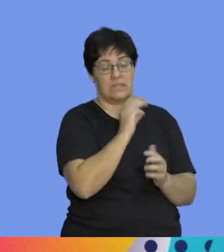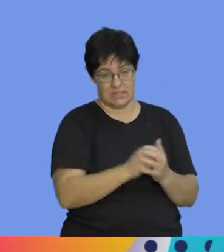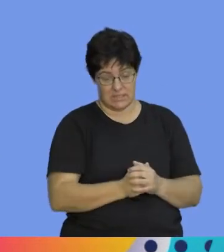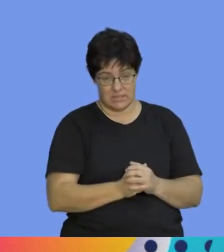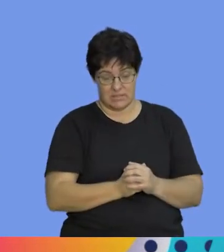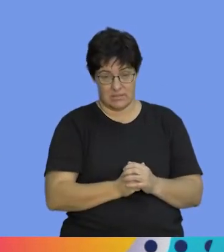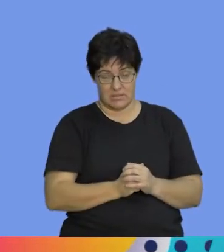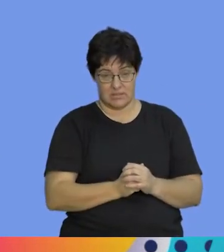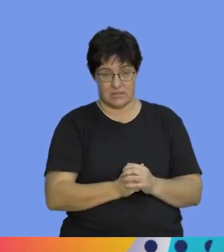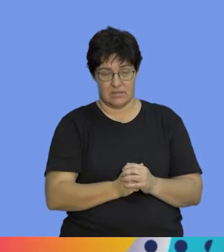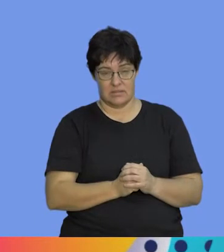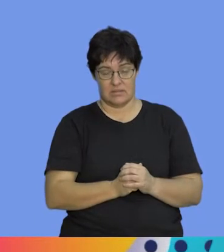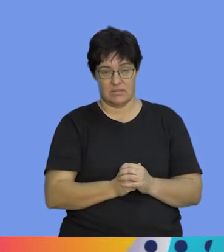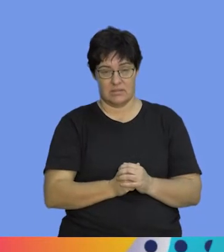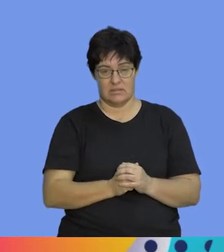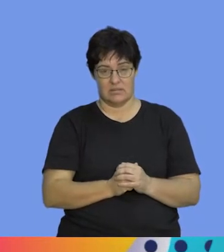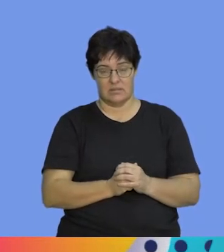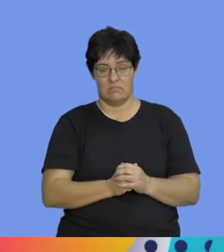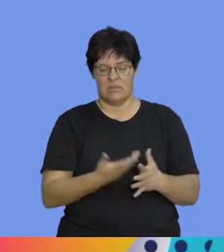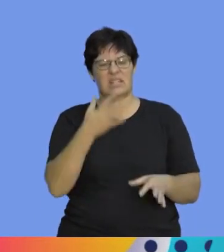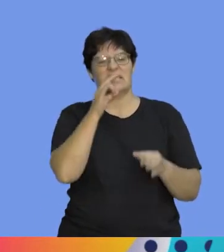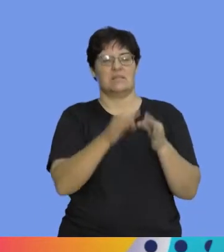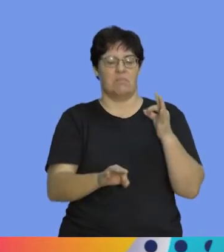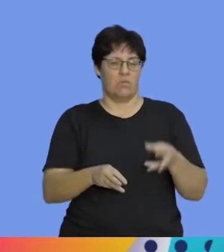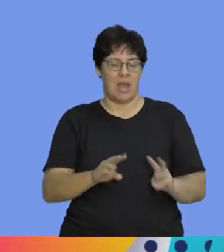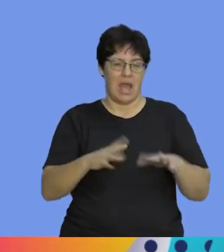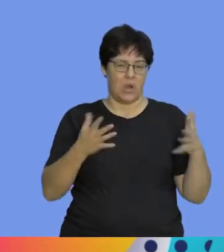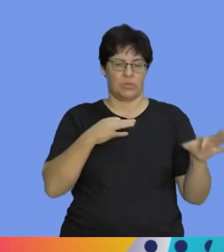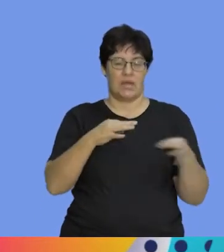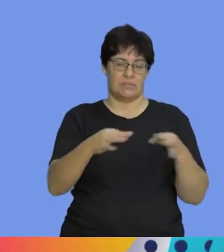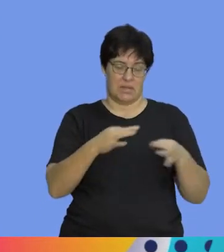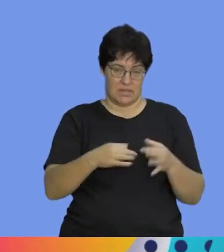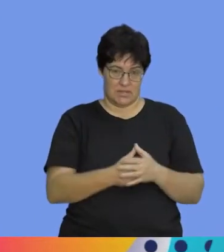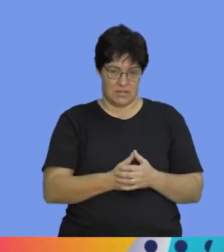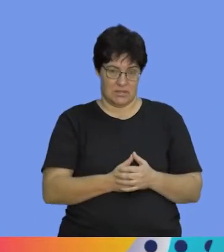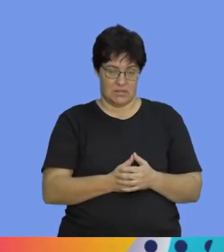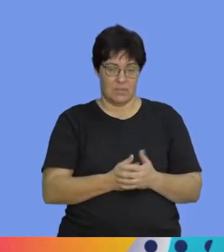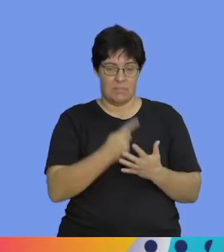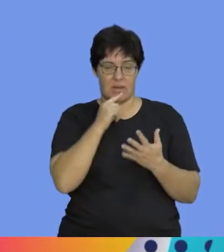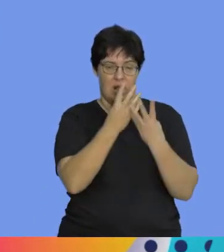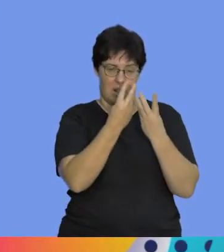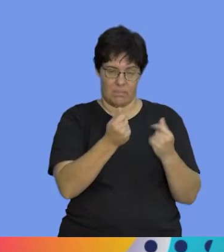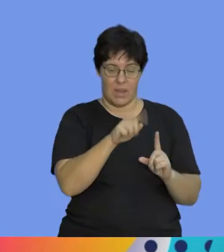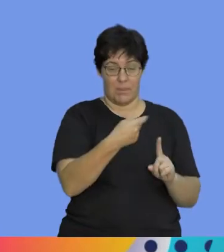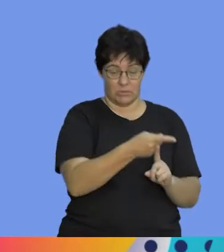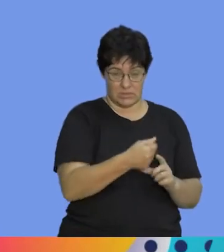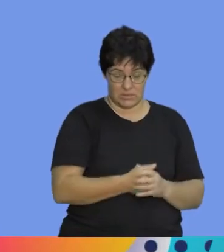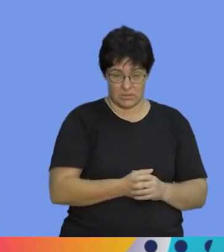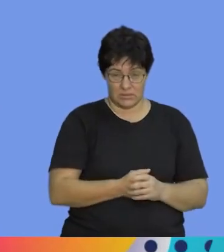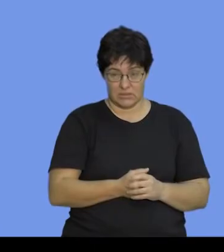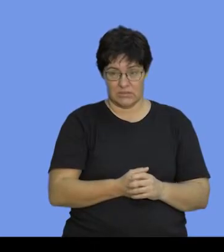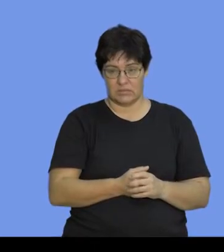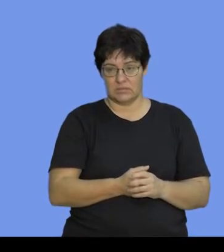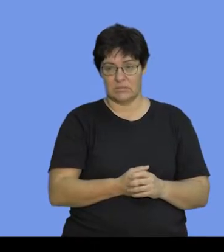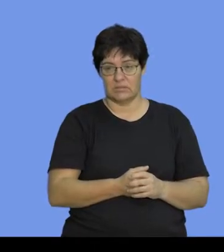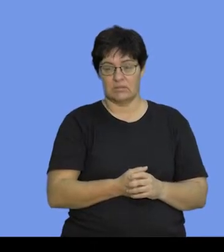That's a simplest way of describing what dissolving is all about. Okay, but